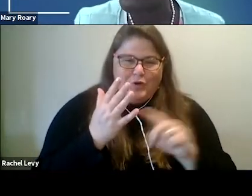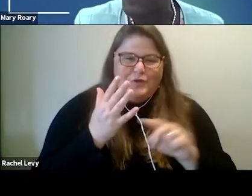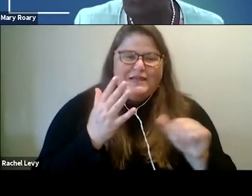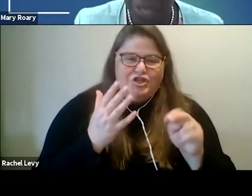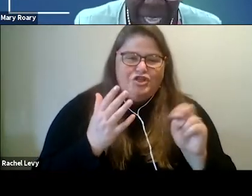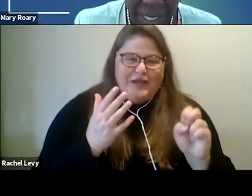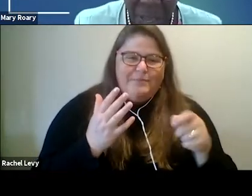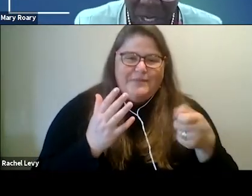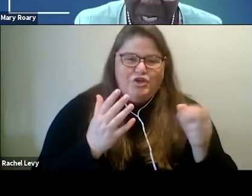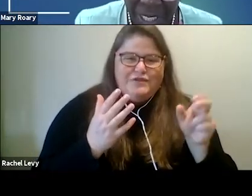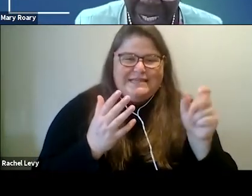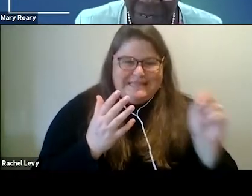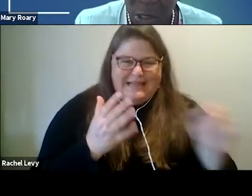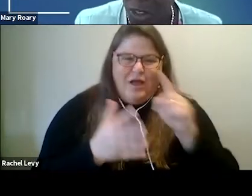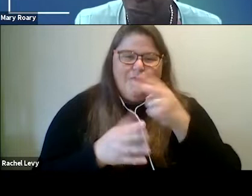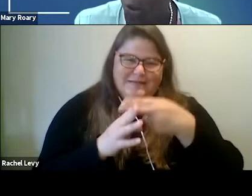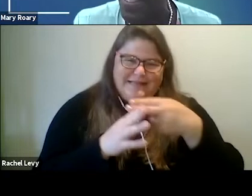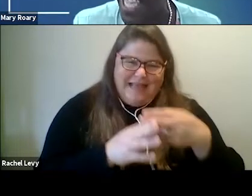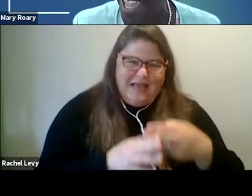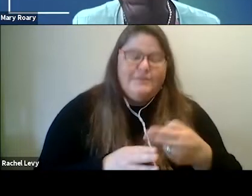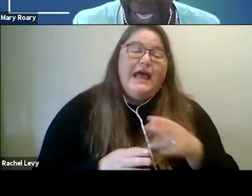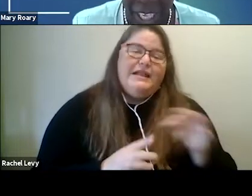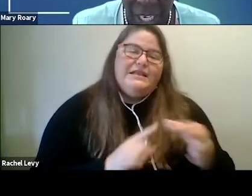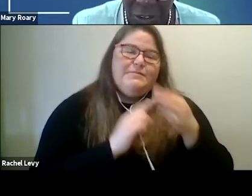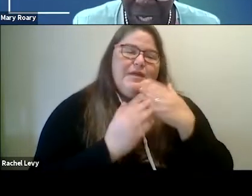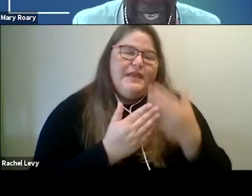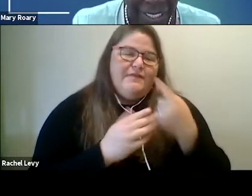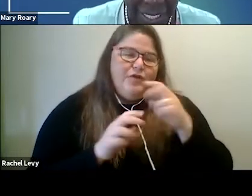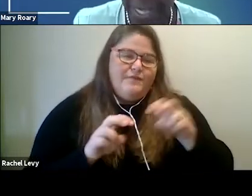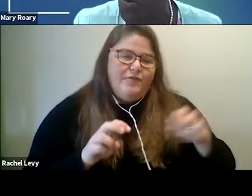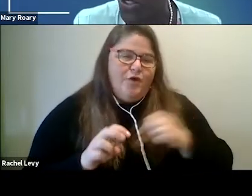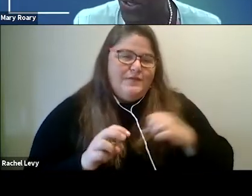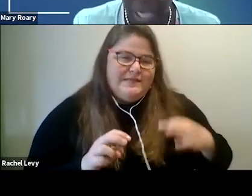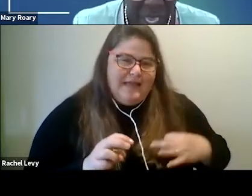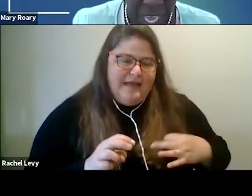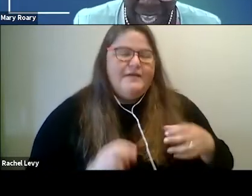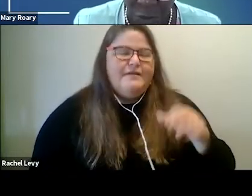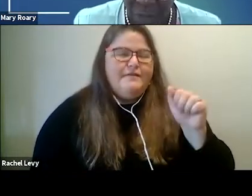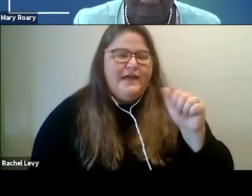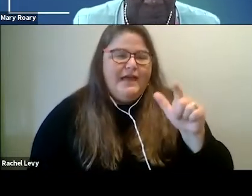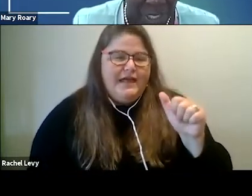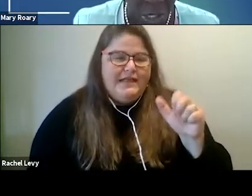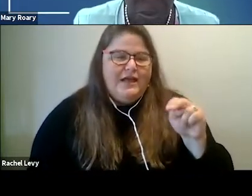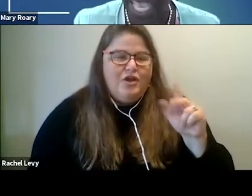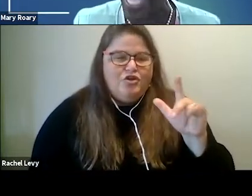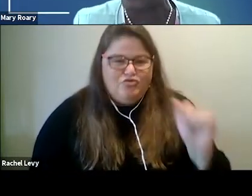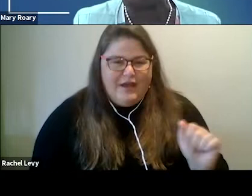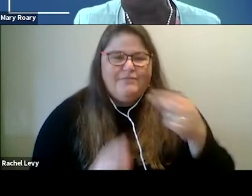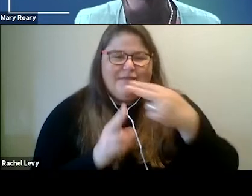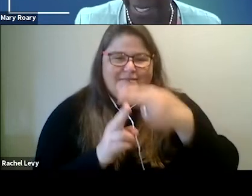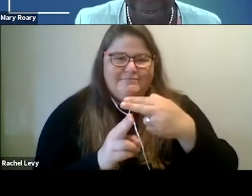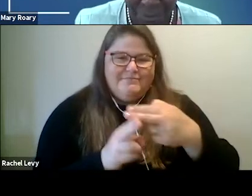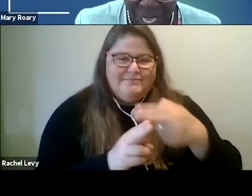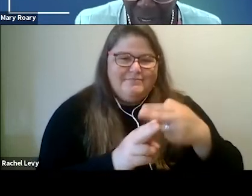There's a special thanks that we need to give to the forum staff, Alejandra, Anicia Wilkes, Adrian Fermentos, and